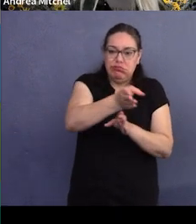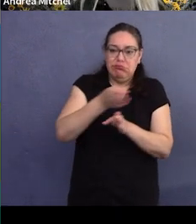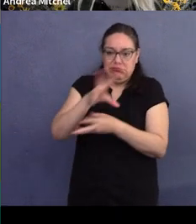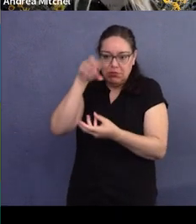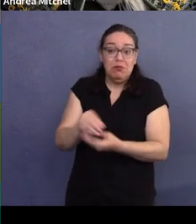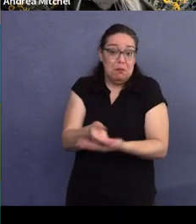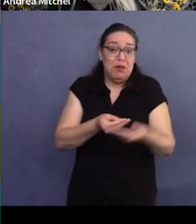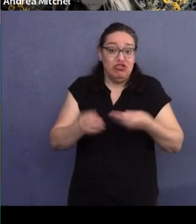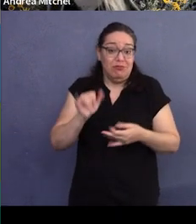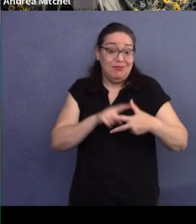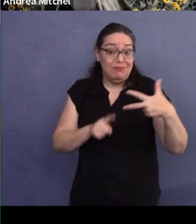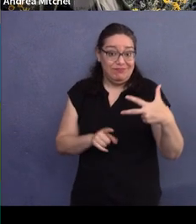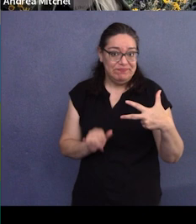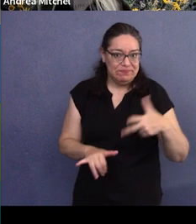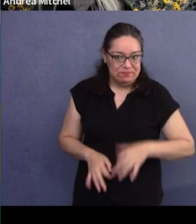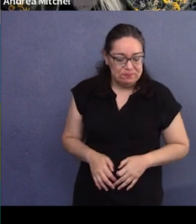All right.